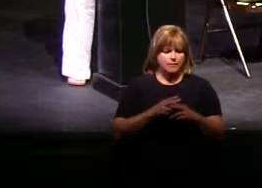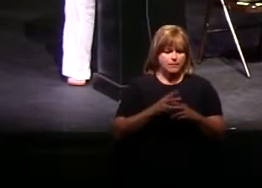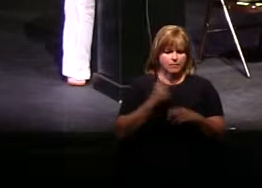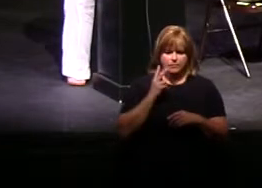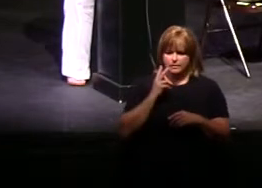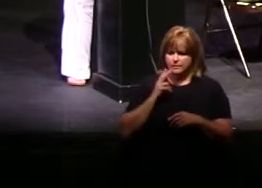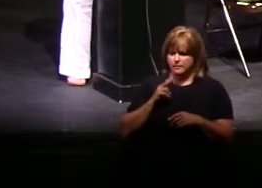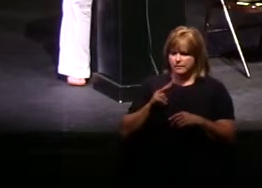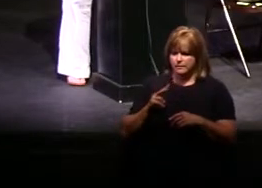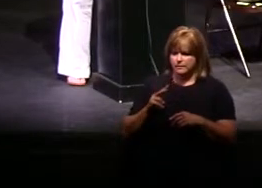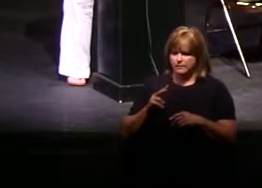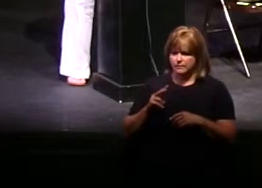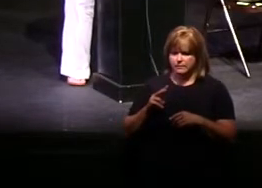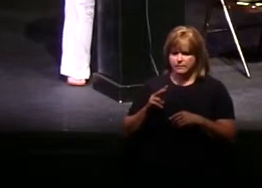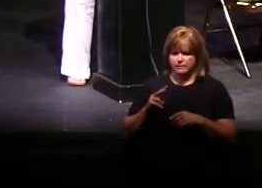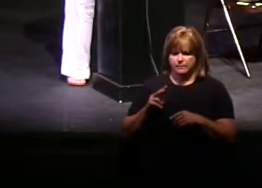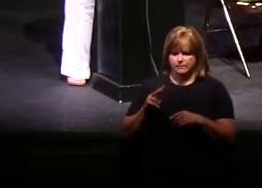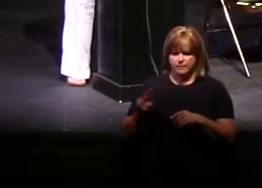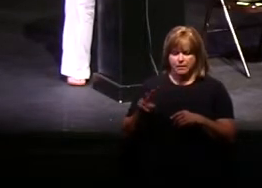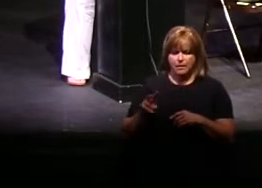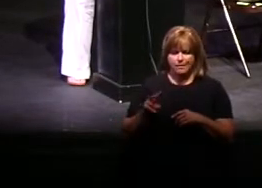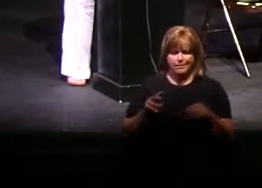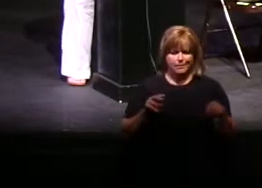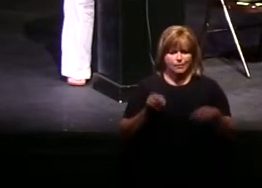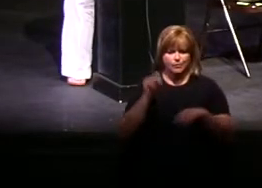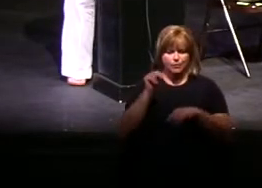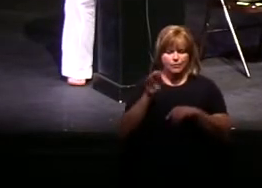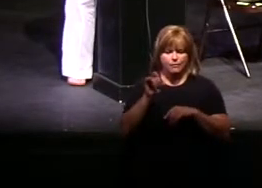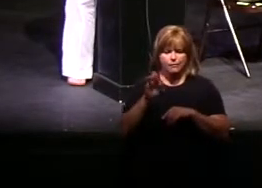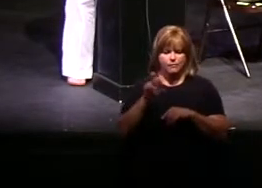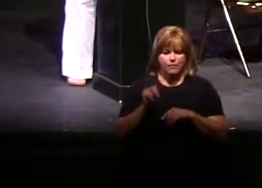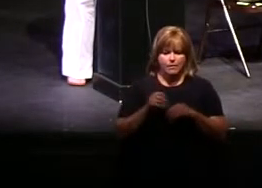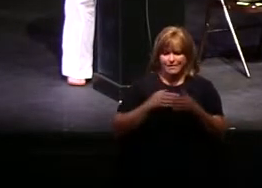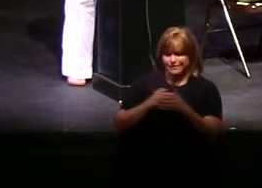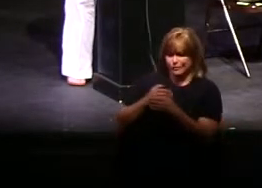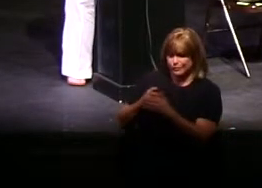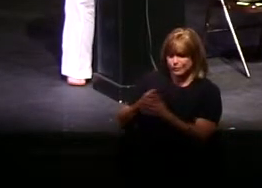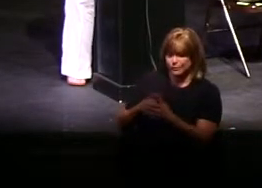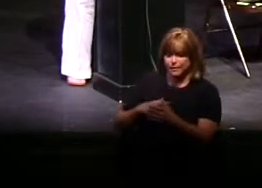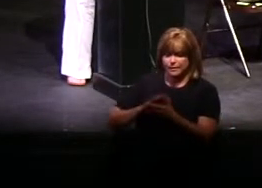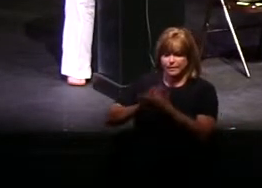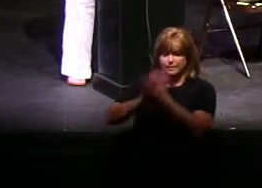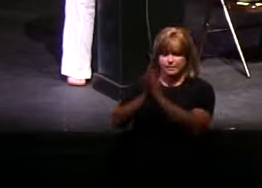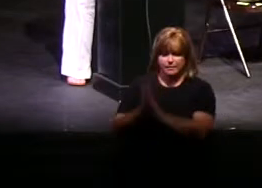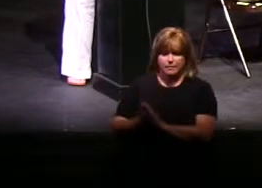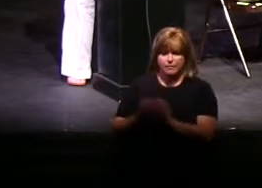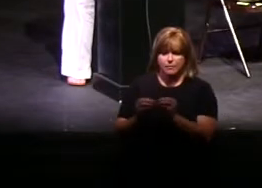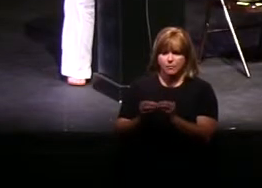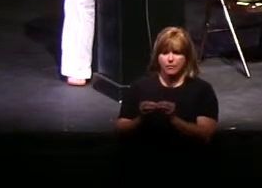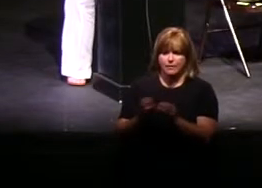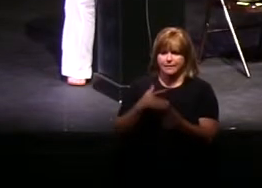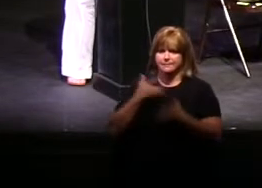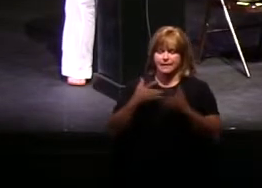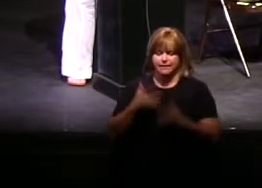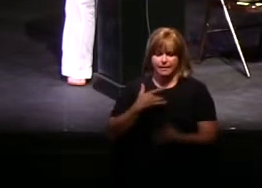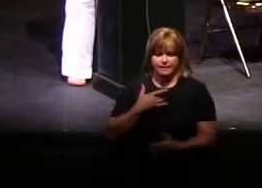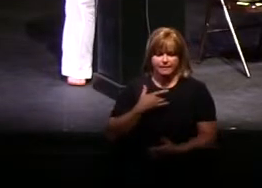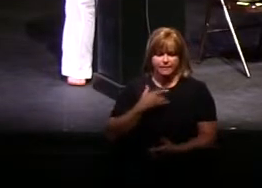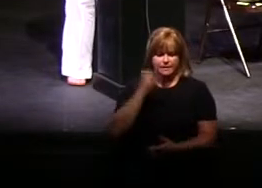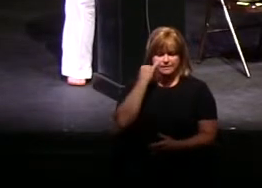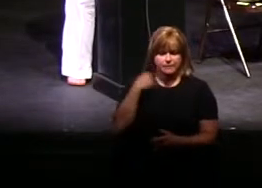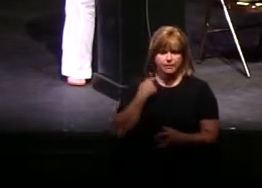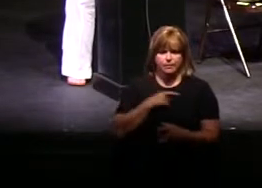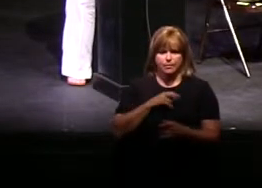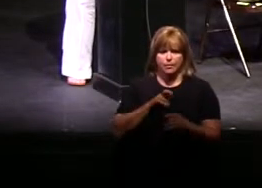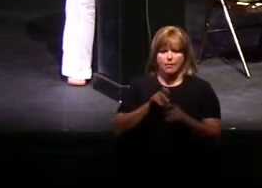from a childhood home on the North Fork. The closer we got, the more vibrant I felt, as though I were passing